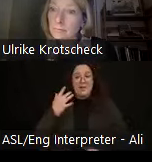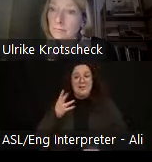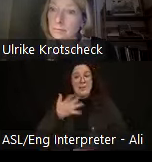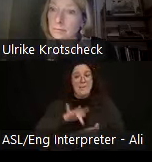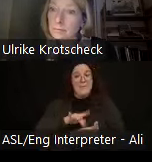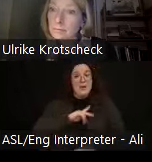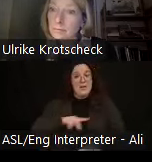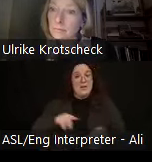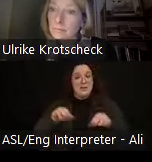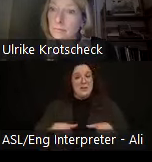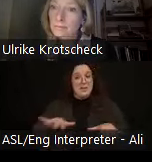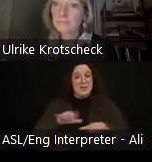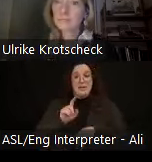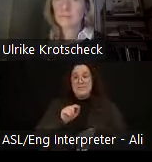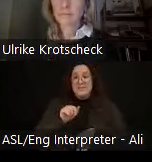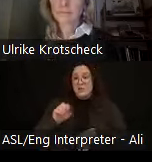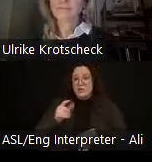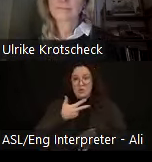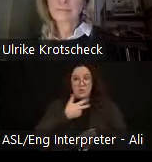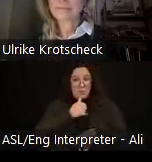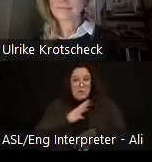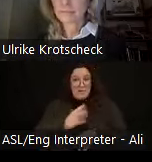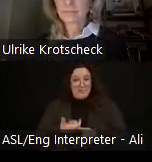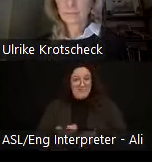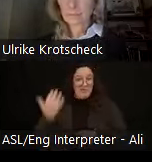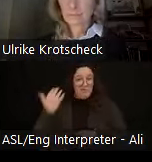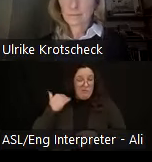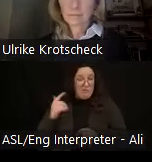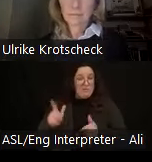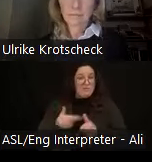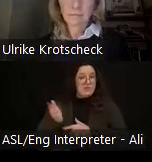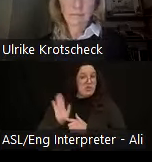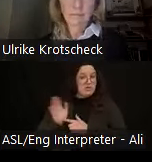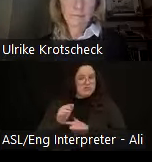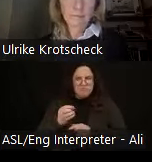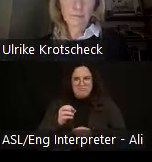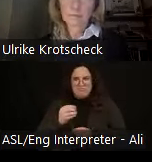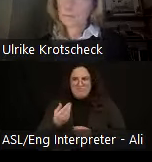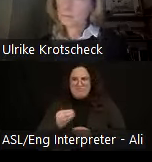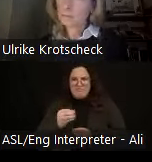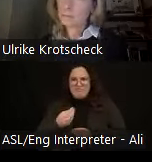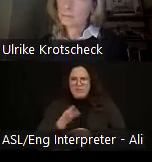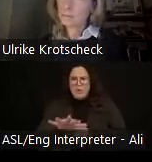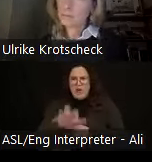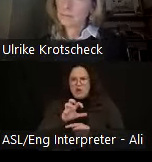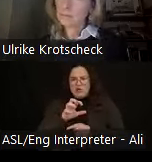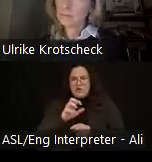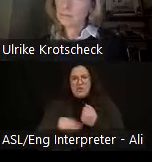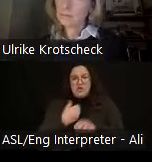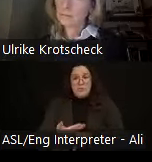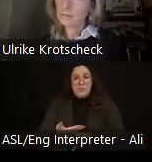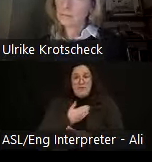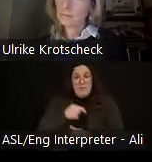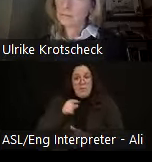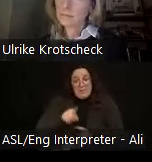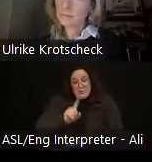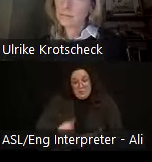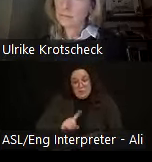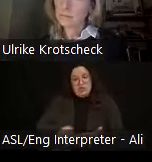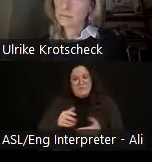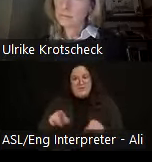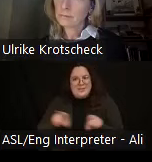tattoos I showed, those three women at the beginning of the talk, they date hundreds of years earlier, but the same region. So it's quite